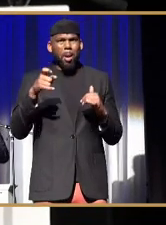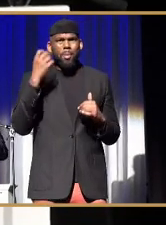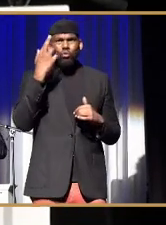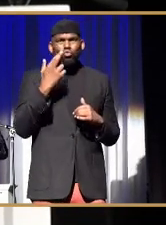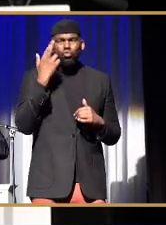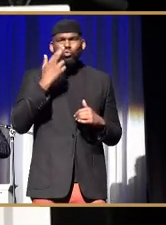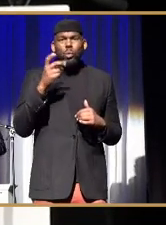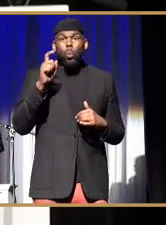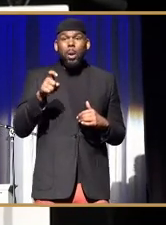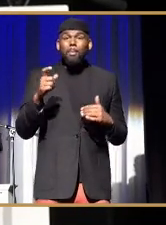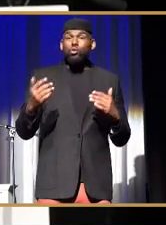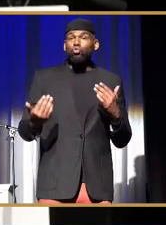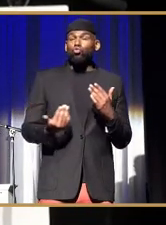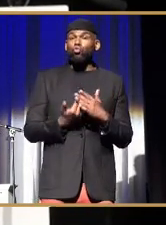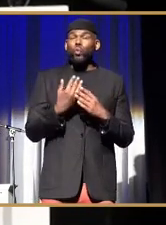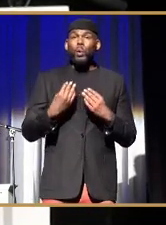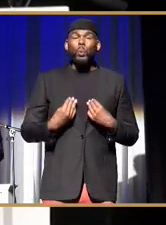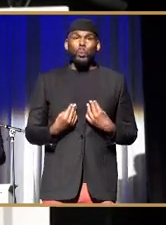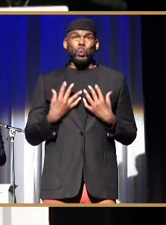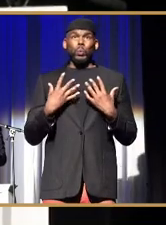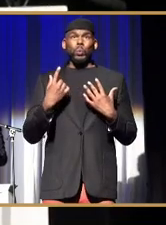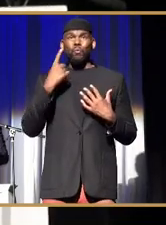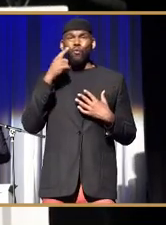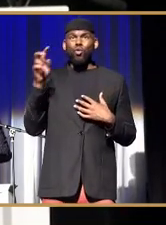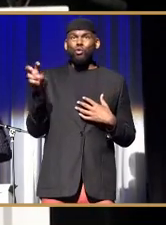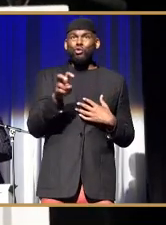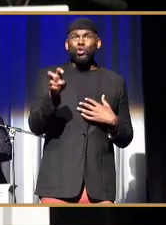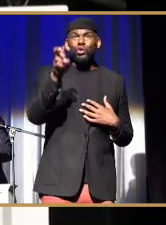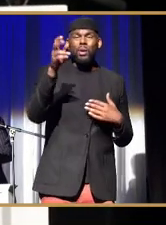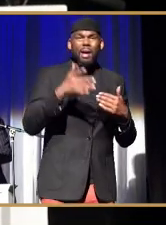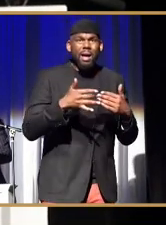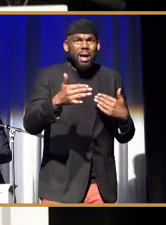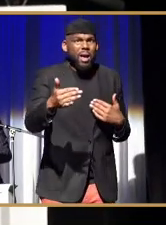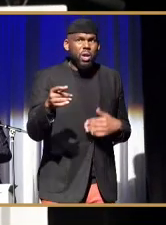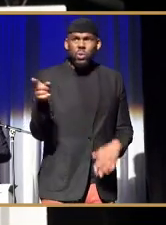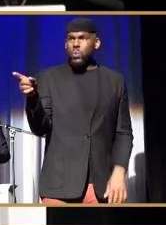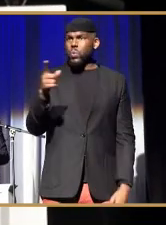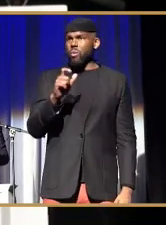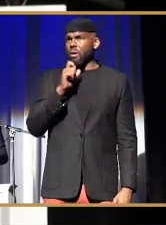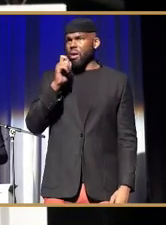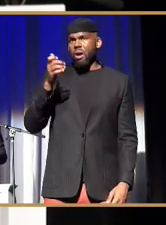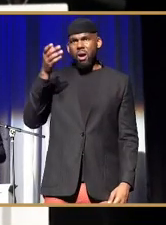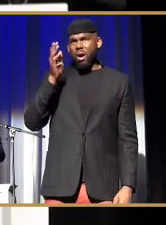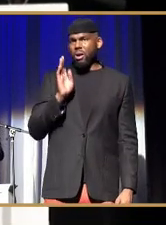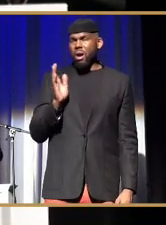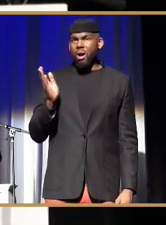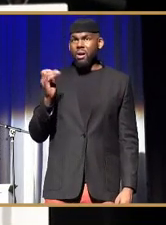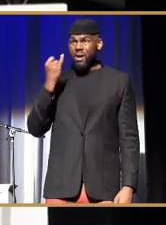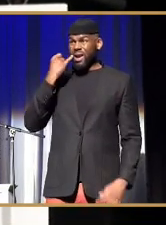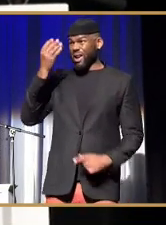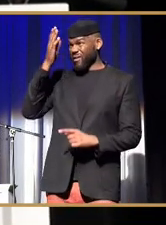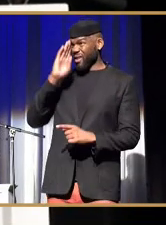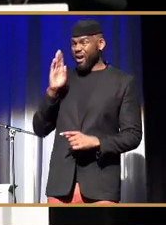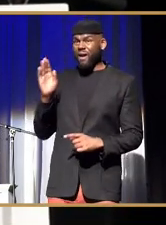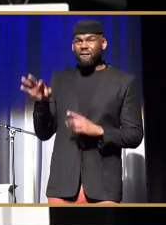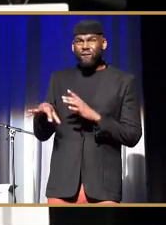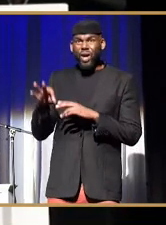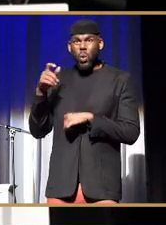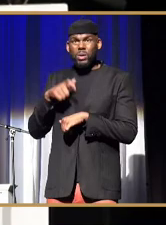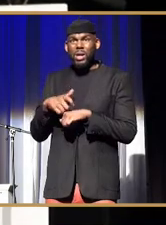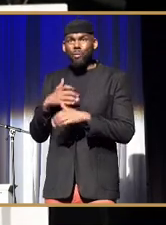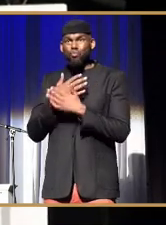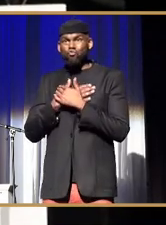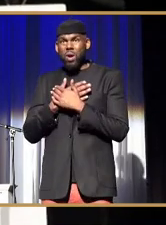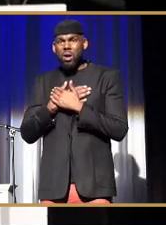be renewed for this journey ahead, that you are not God. And if God found time to rest,